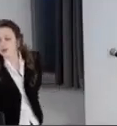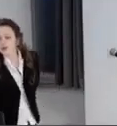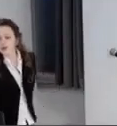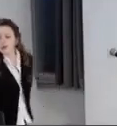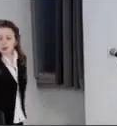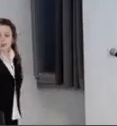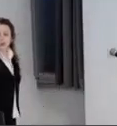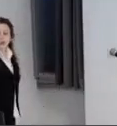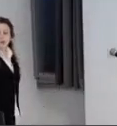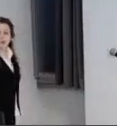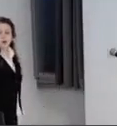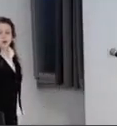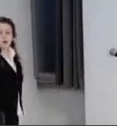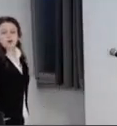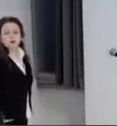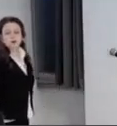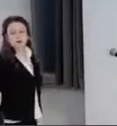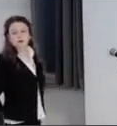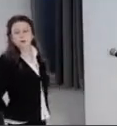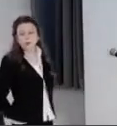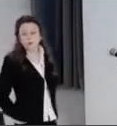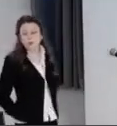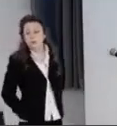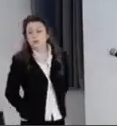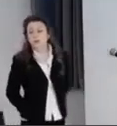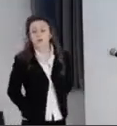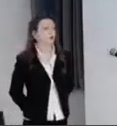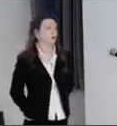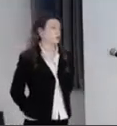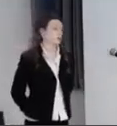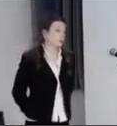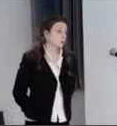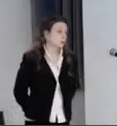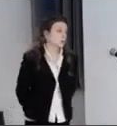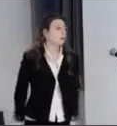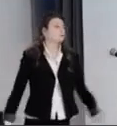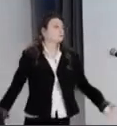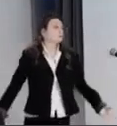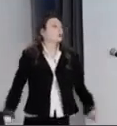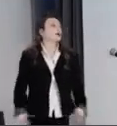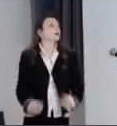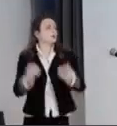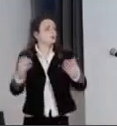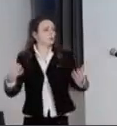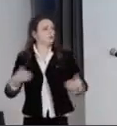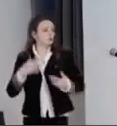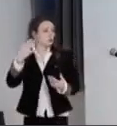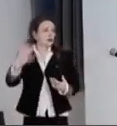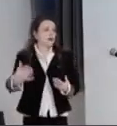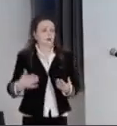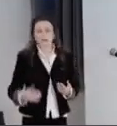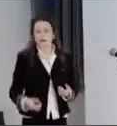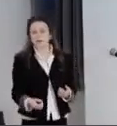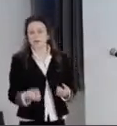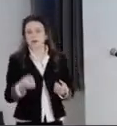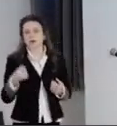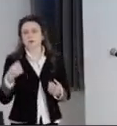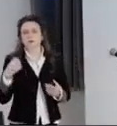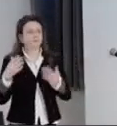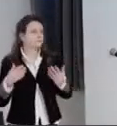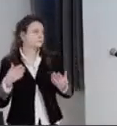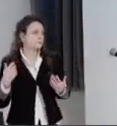And then you're told that these marvelous colors are the result of an air pollutant, sulfur dioxide. And so she has it that,